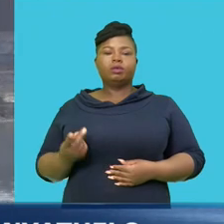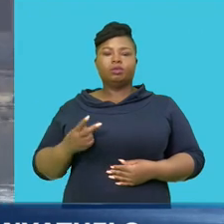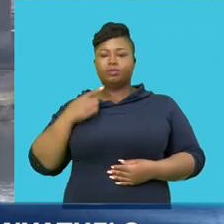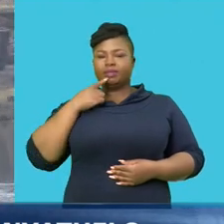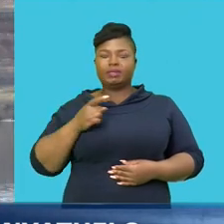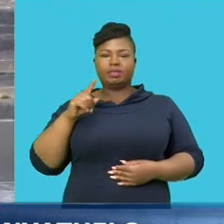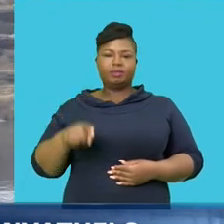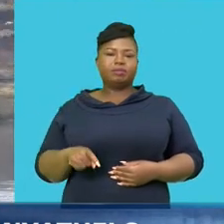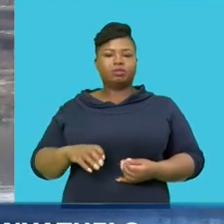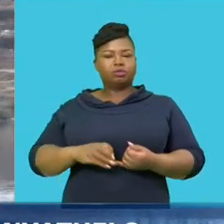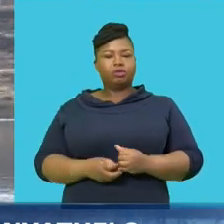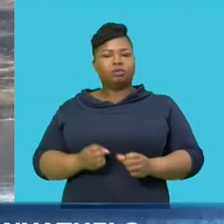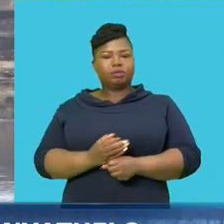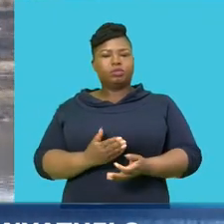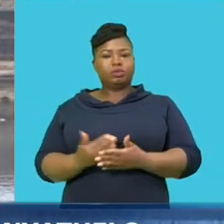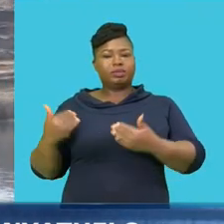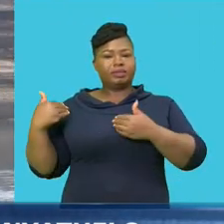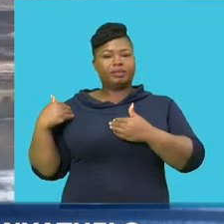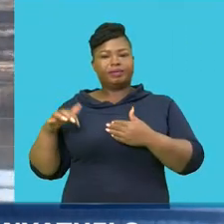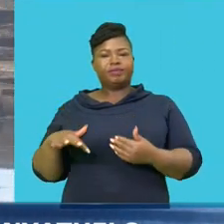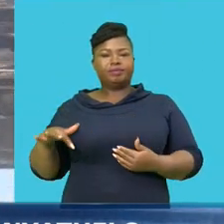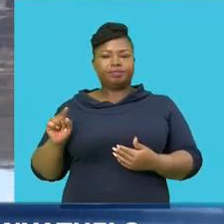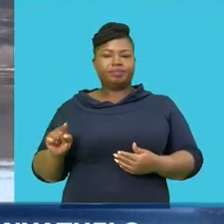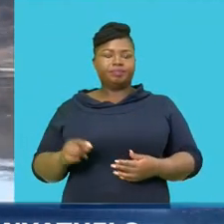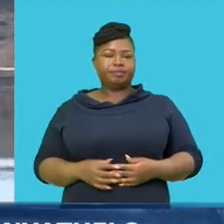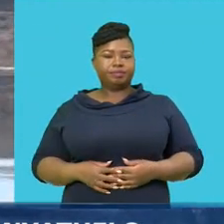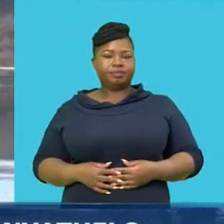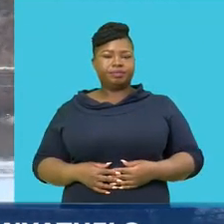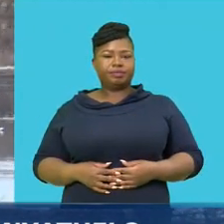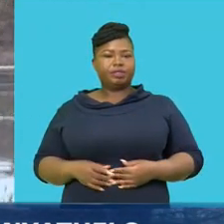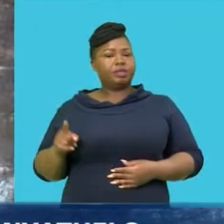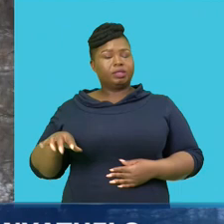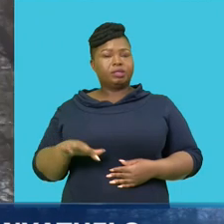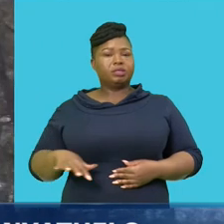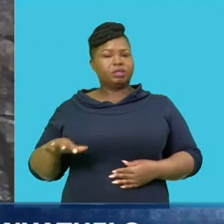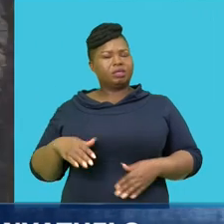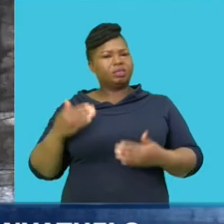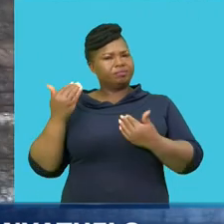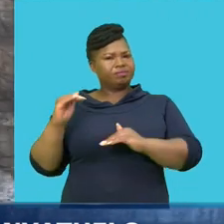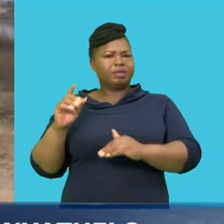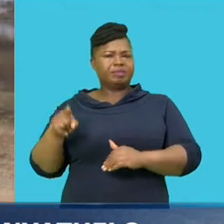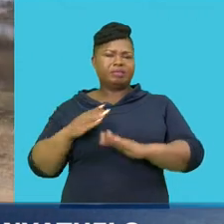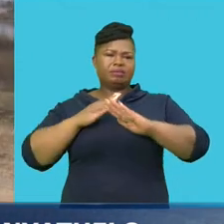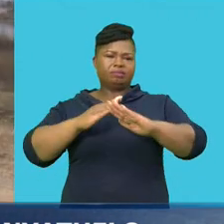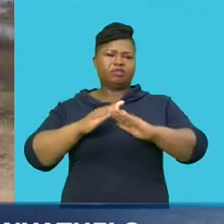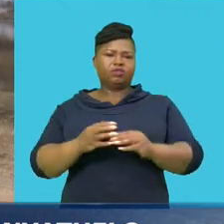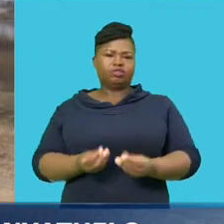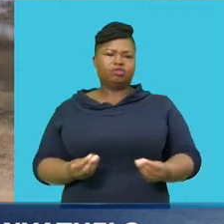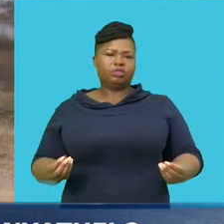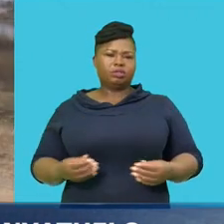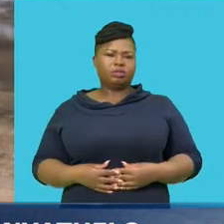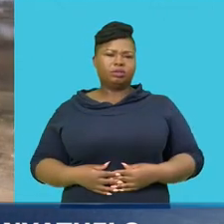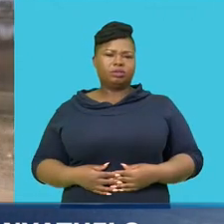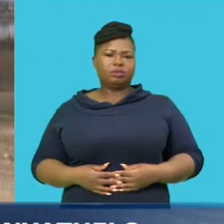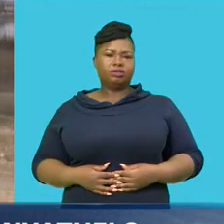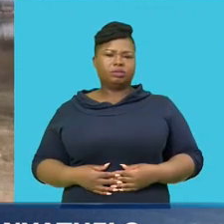kuqingqwe amaphulo wokhuseleko ngokukhawuleza. I think this place should be restricted, especially to children. Should be